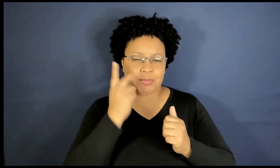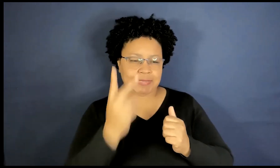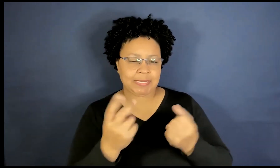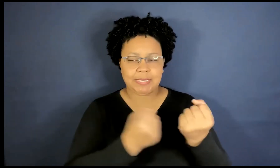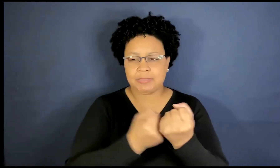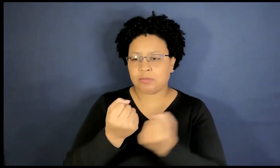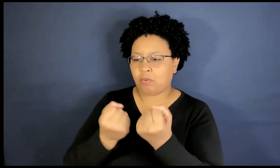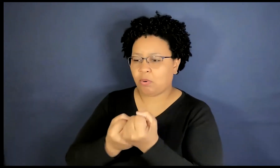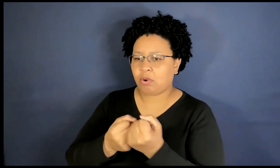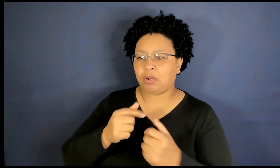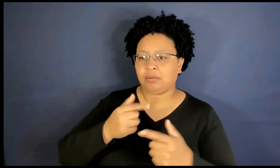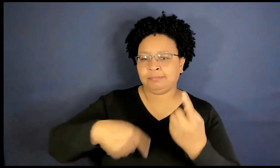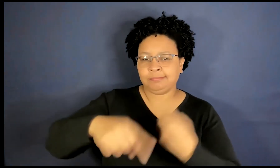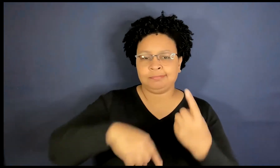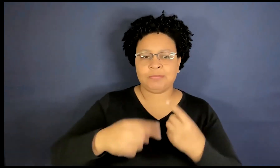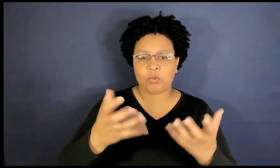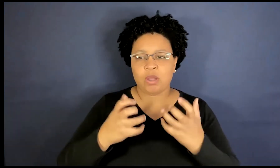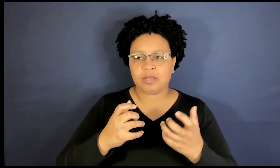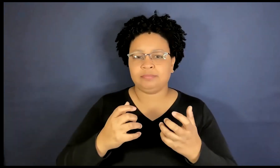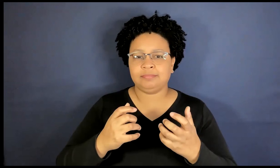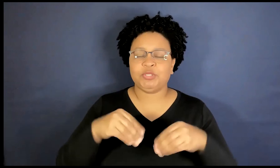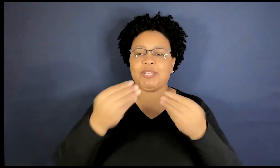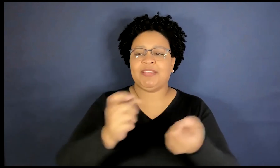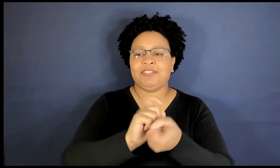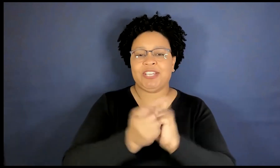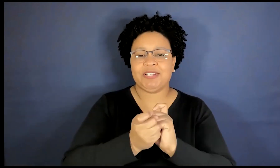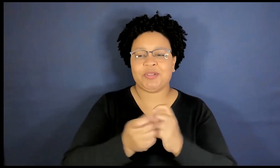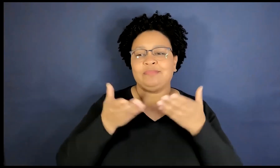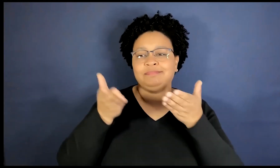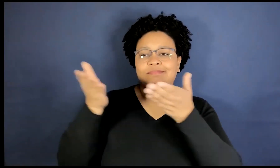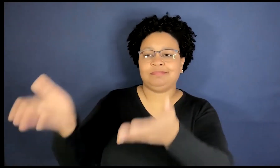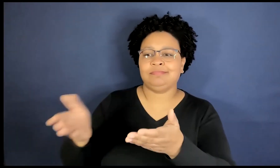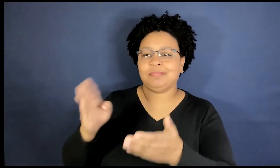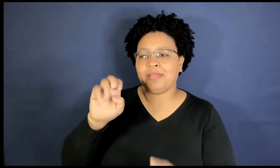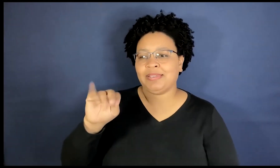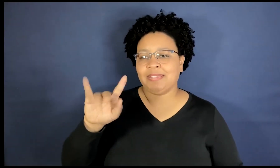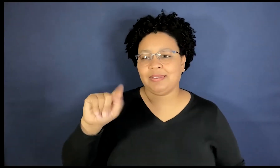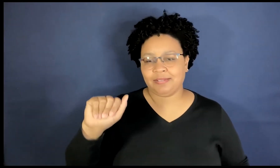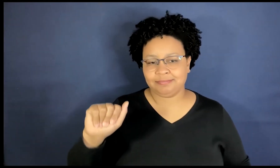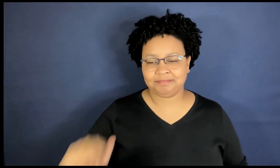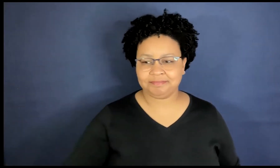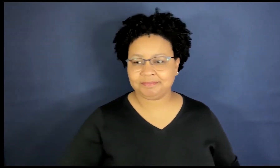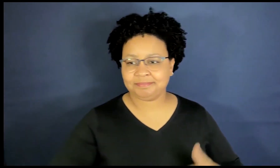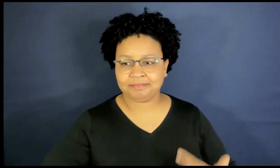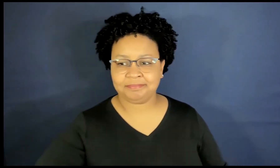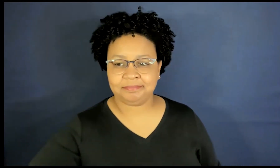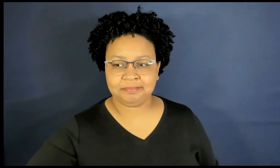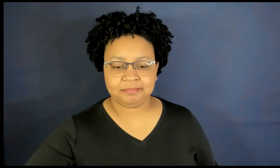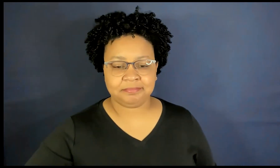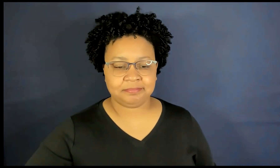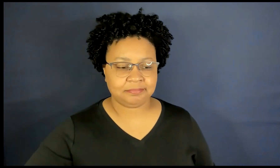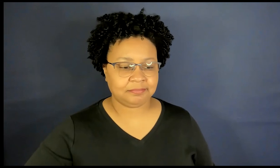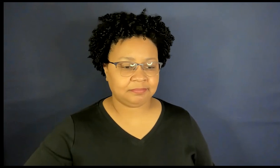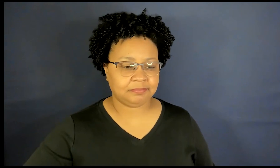one another if we really want to affect change. So I see Benita's on, so I'll let Benita share. I think if I've heard the